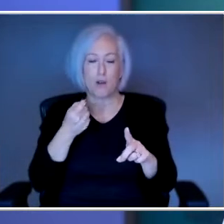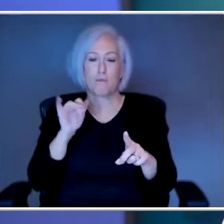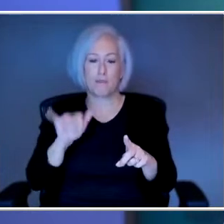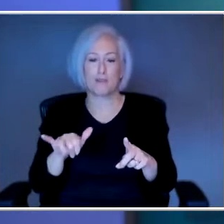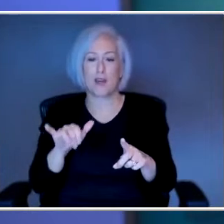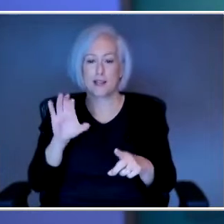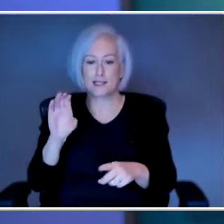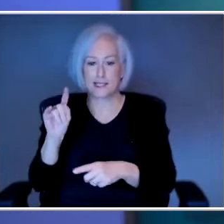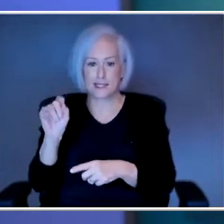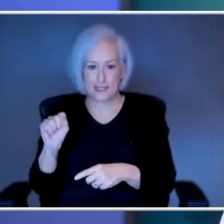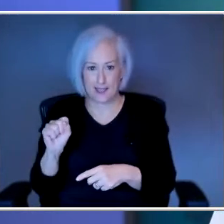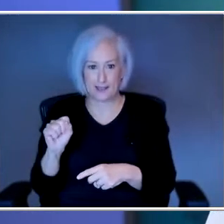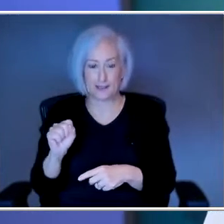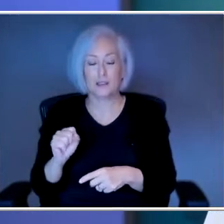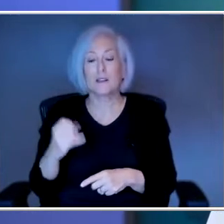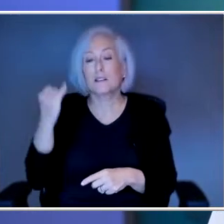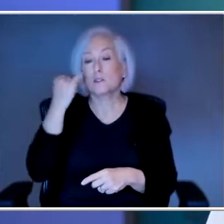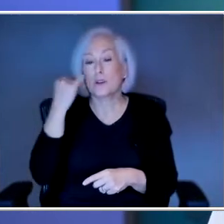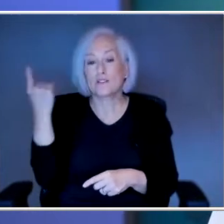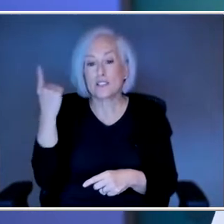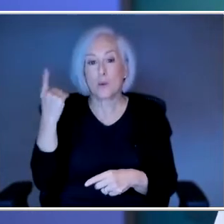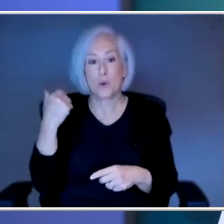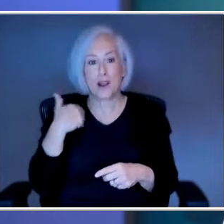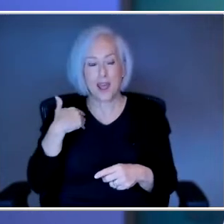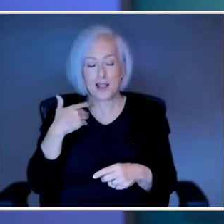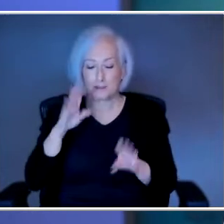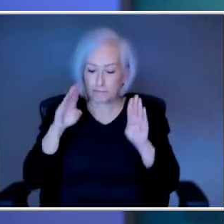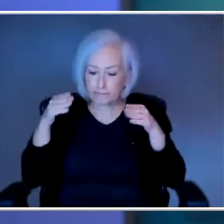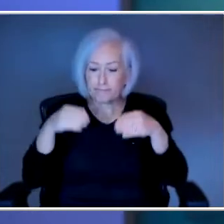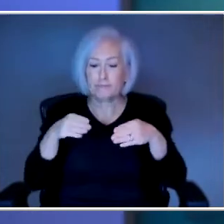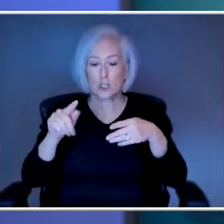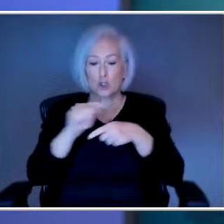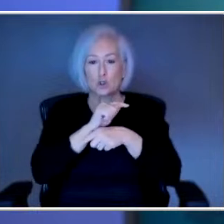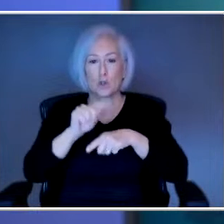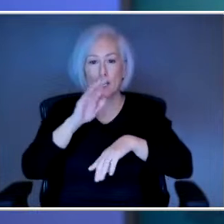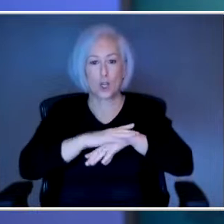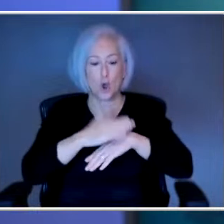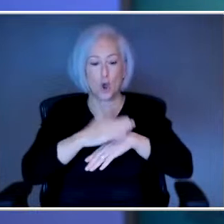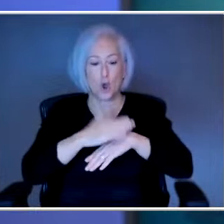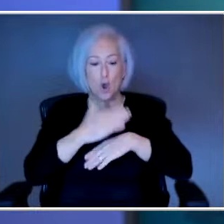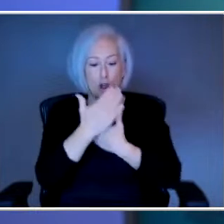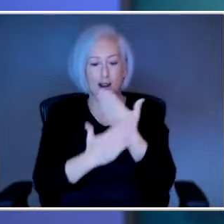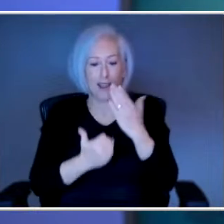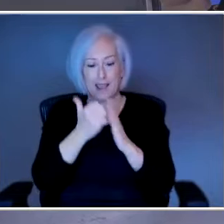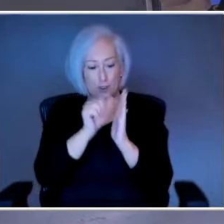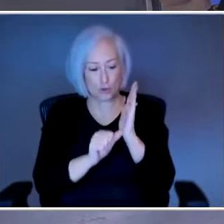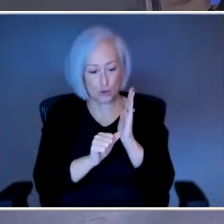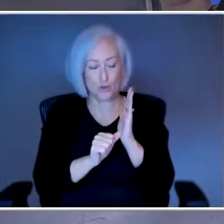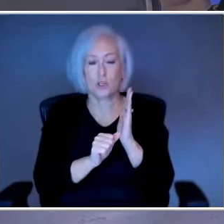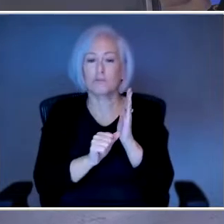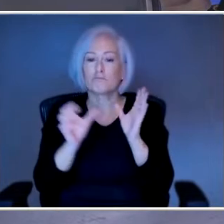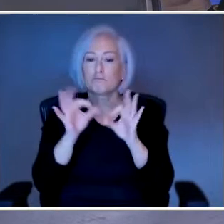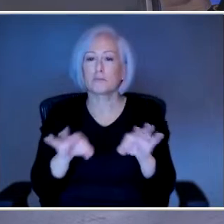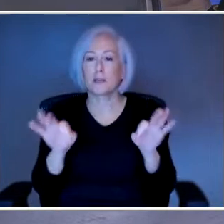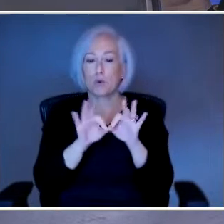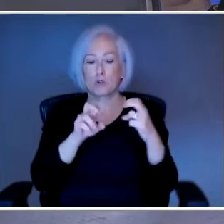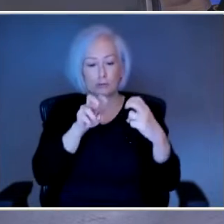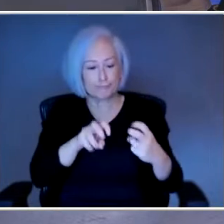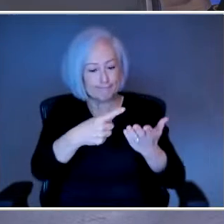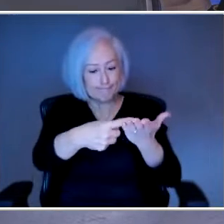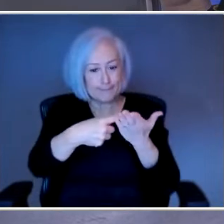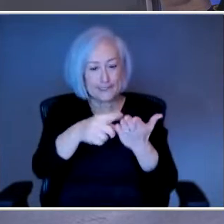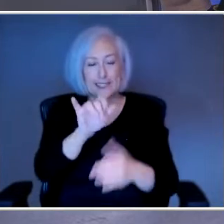with hand training to have that nuanced discussion is always important, but most people are very good candidates. Joe has a